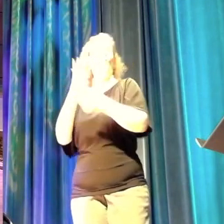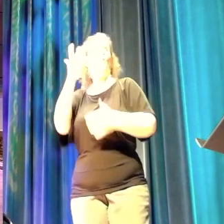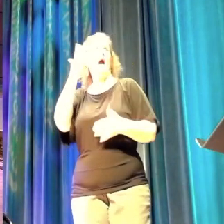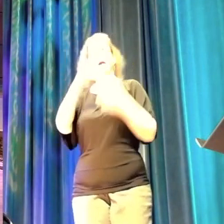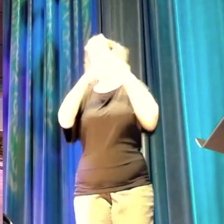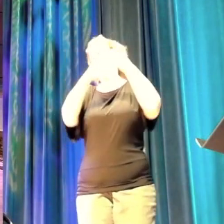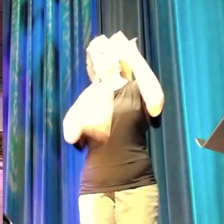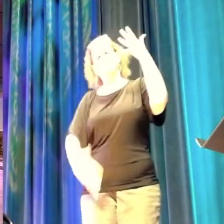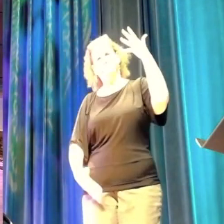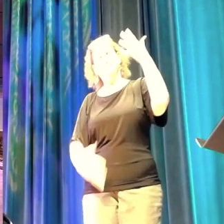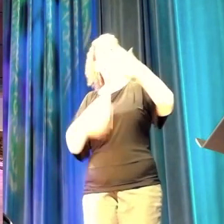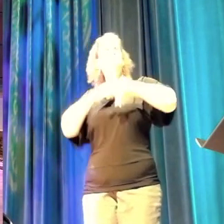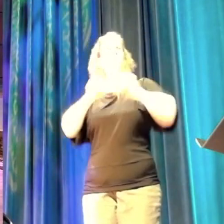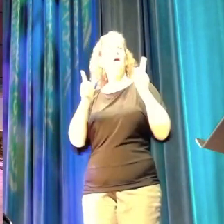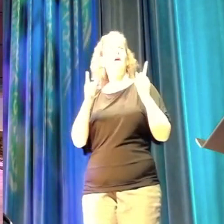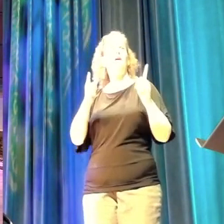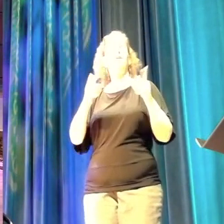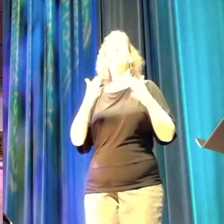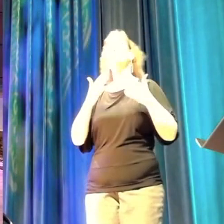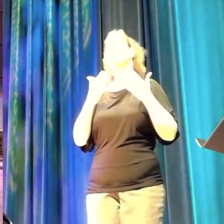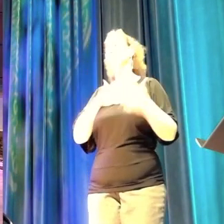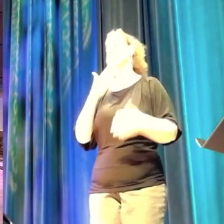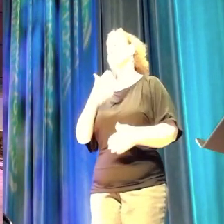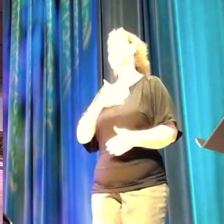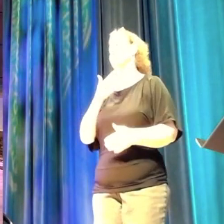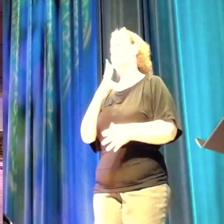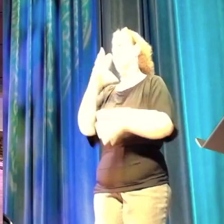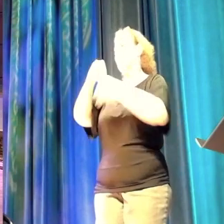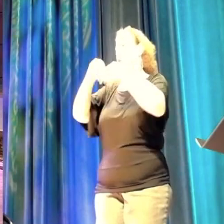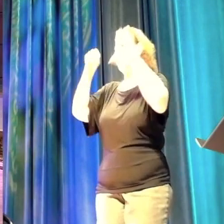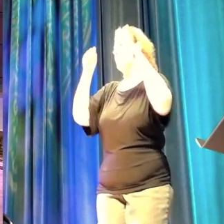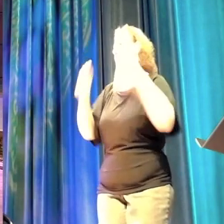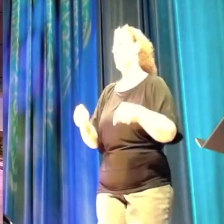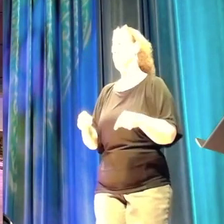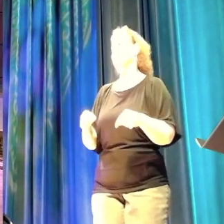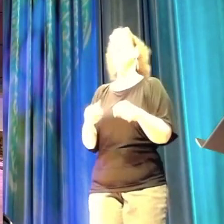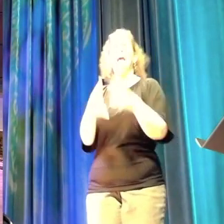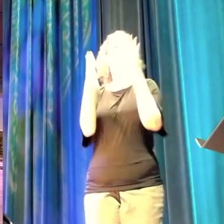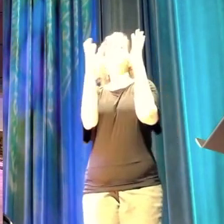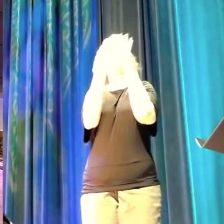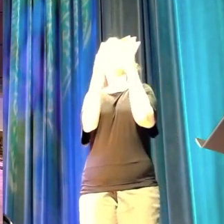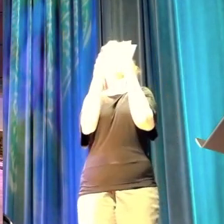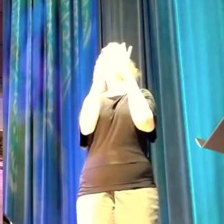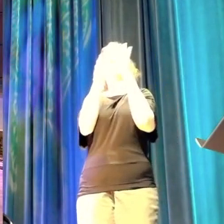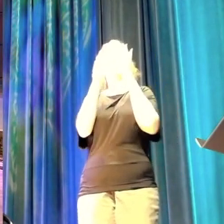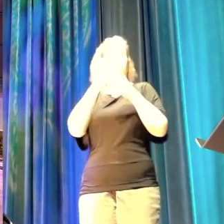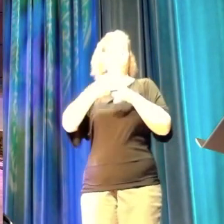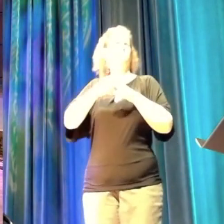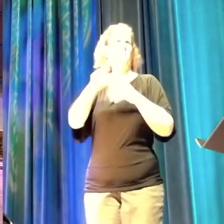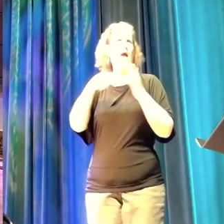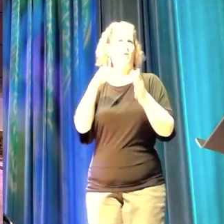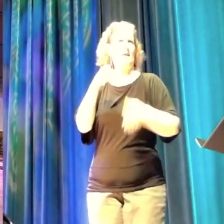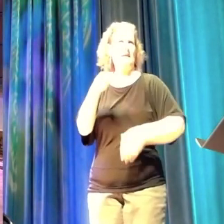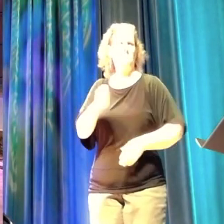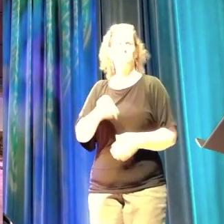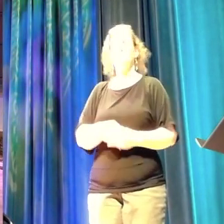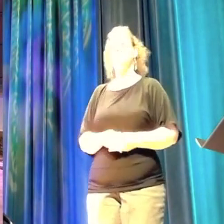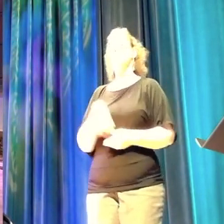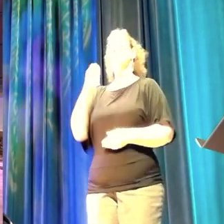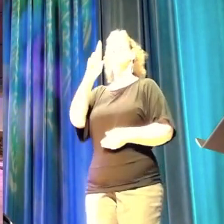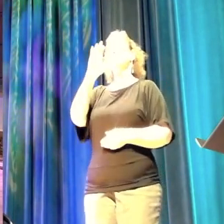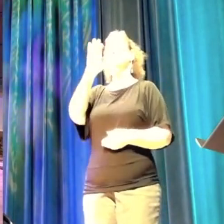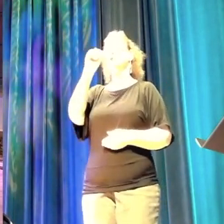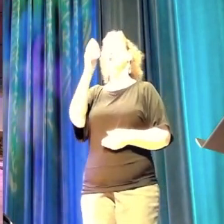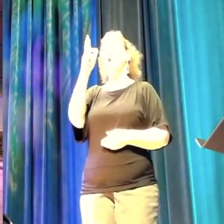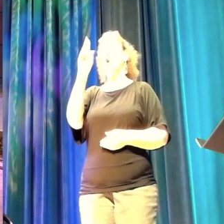but I'm so grateful to be able to be part of this and to talk just a little bit about him. Mr. Carter and